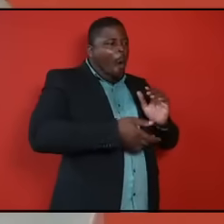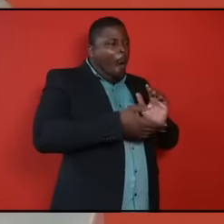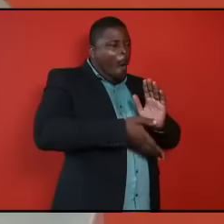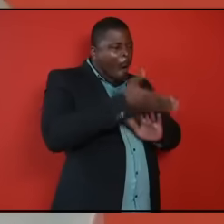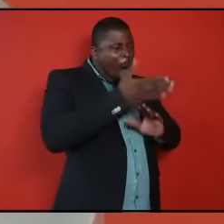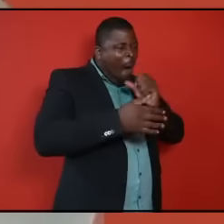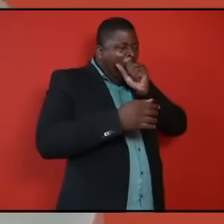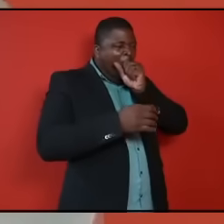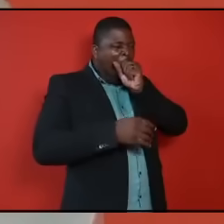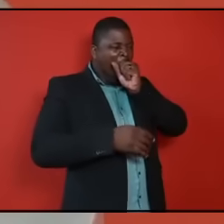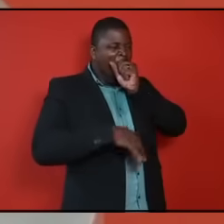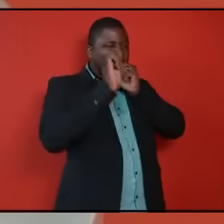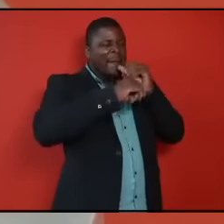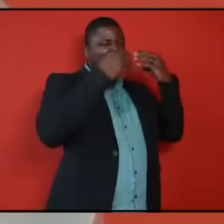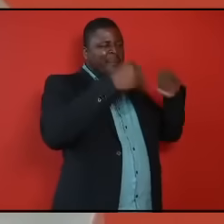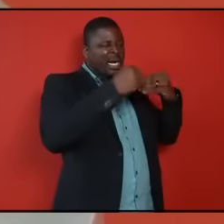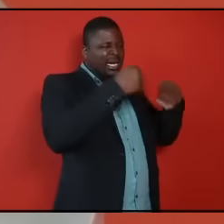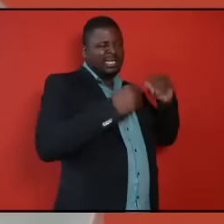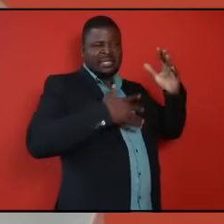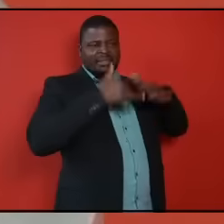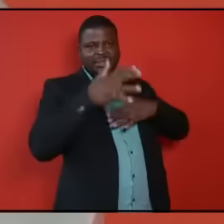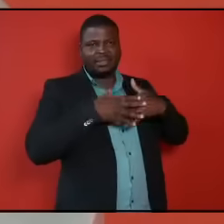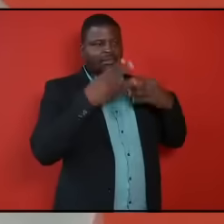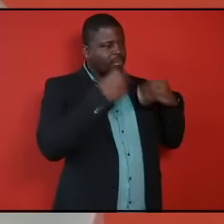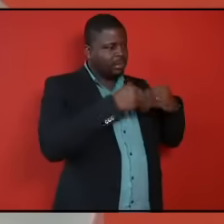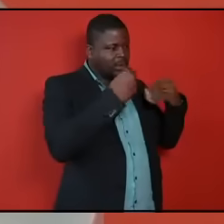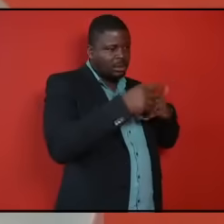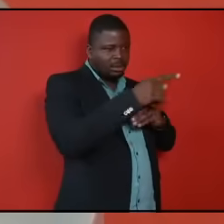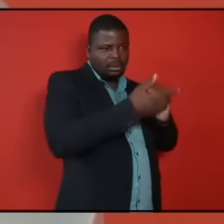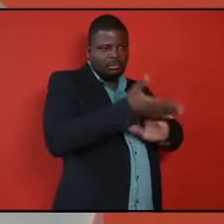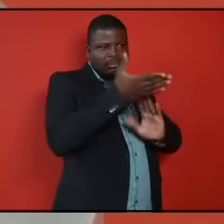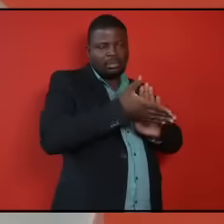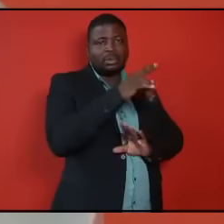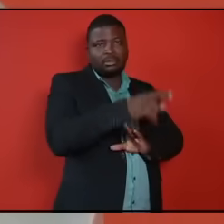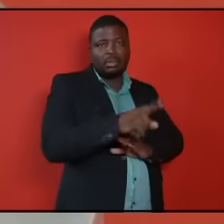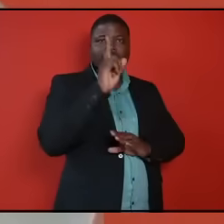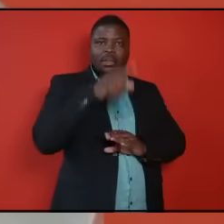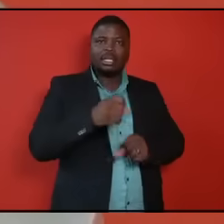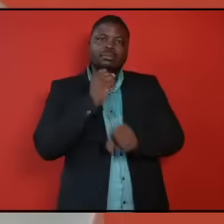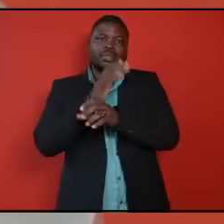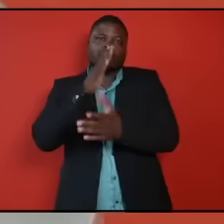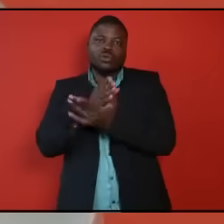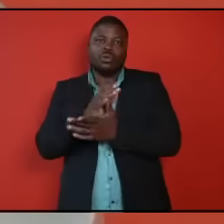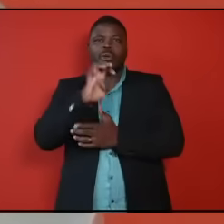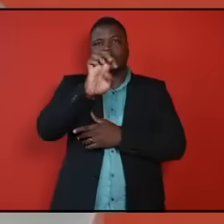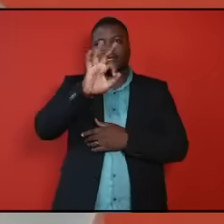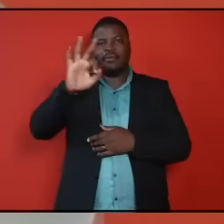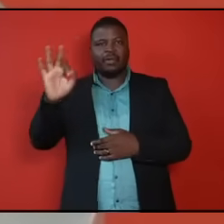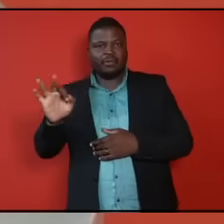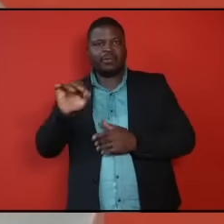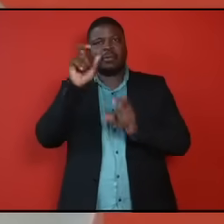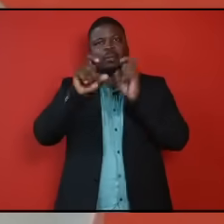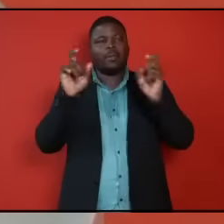EFF taking that business head on. How many of our locals are in here?